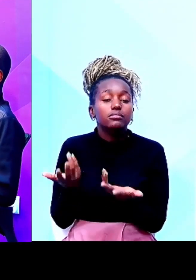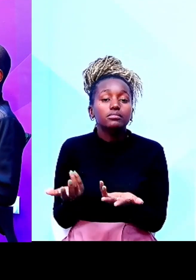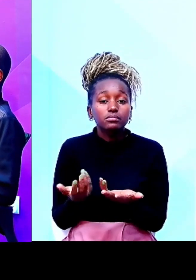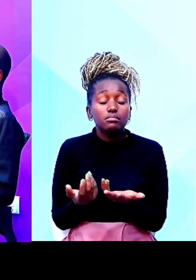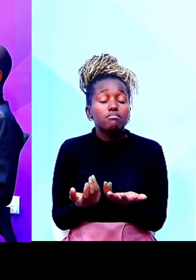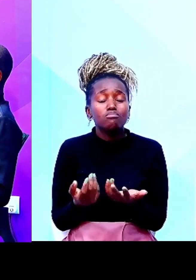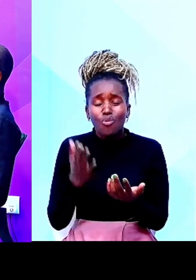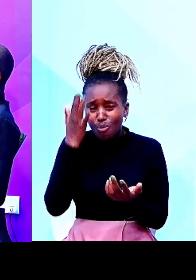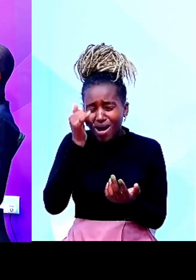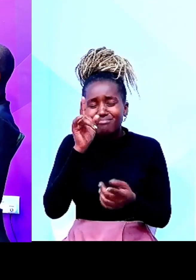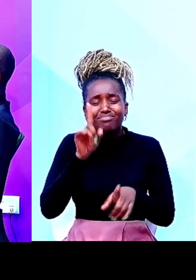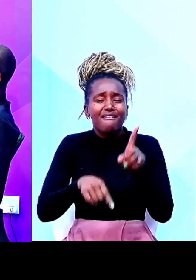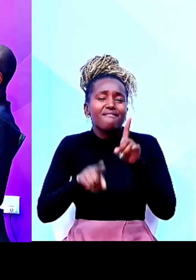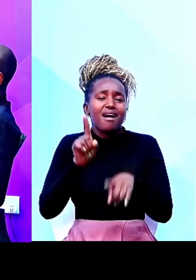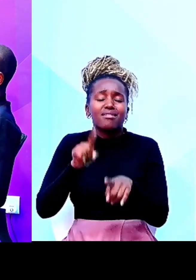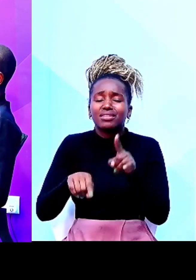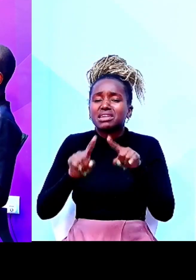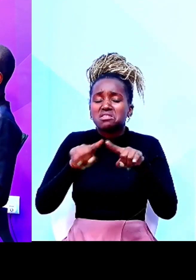to person.